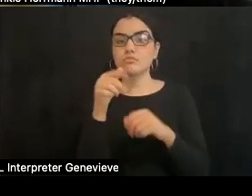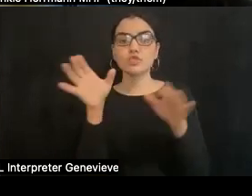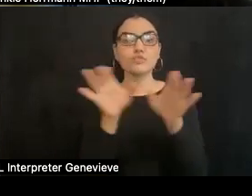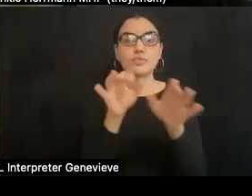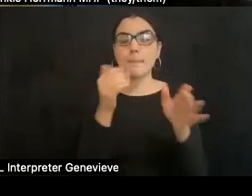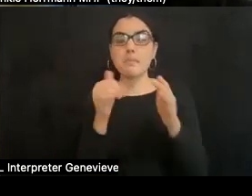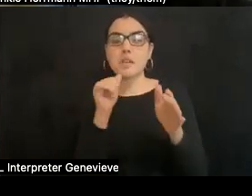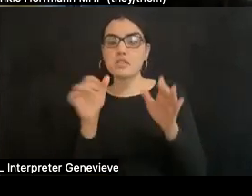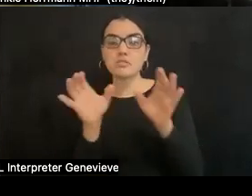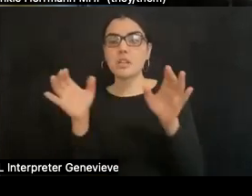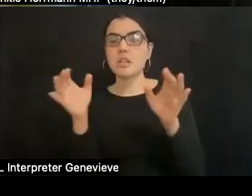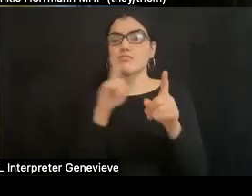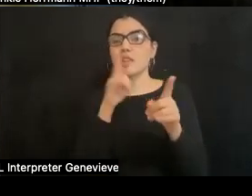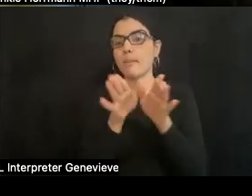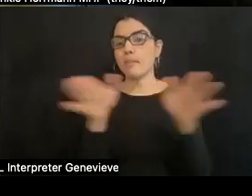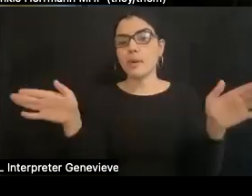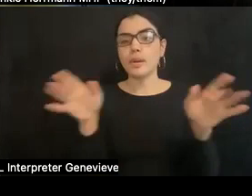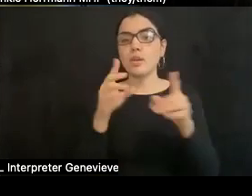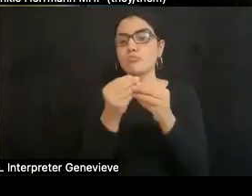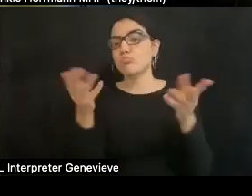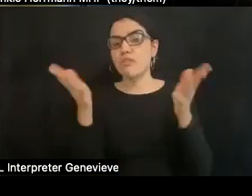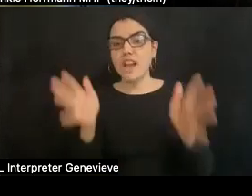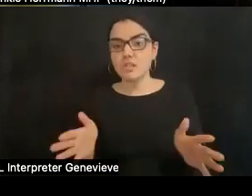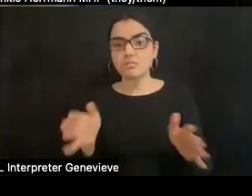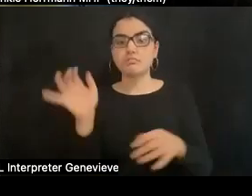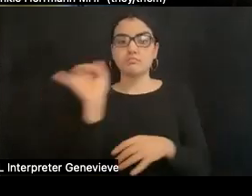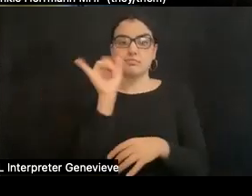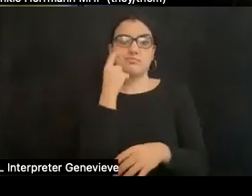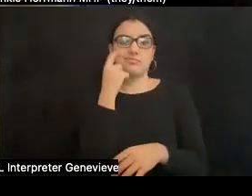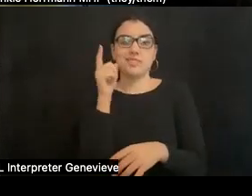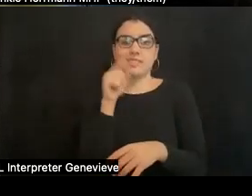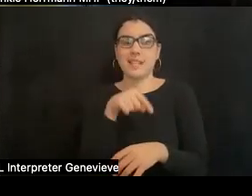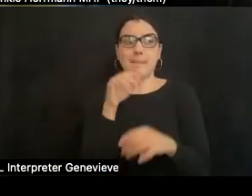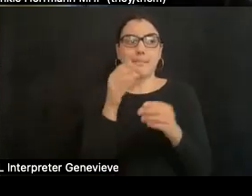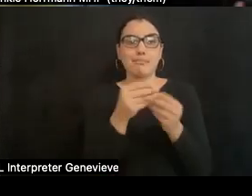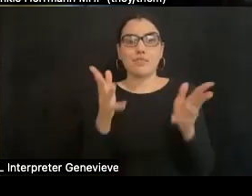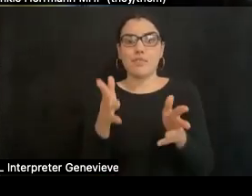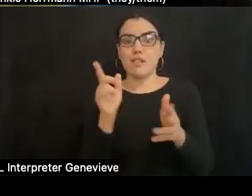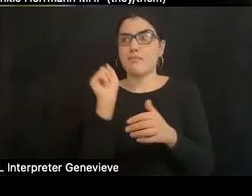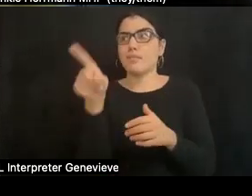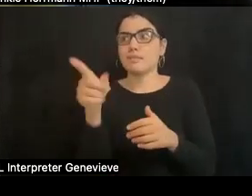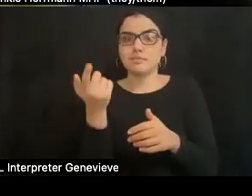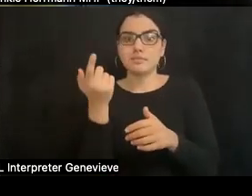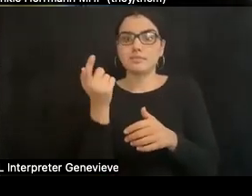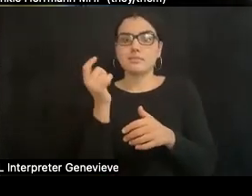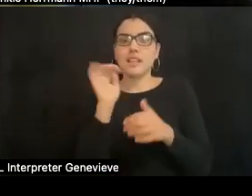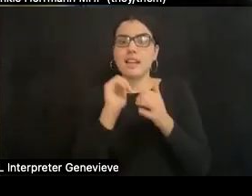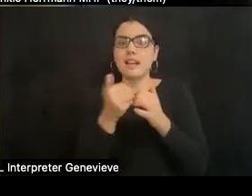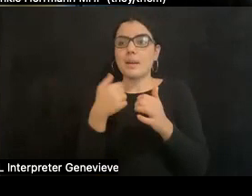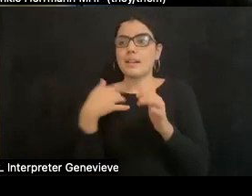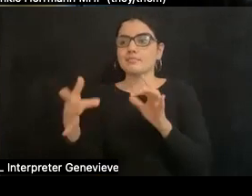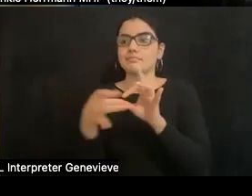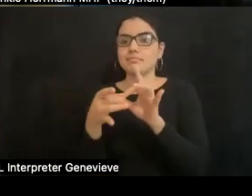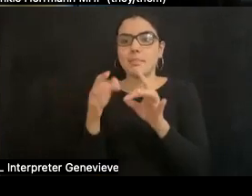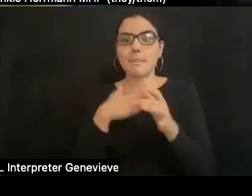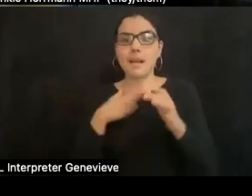using that term very broadly, and providers, such as the provider we just had on the call, who's trying to figure out how to get, how do I get my client connected with these services when